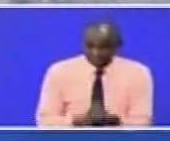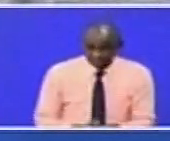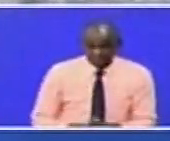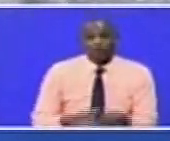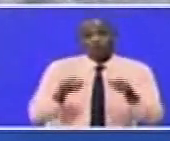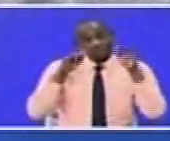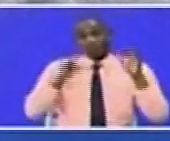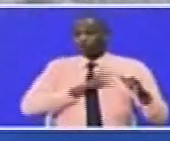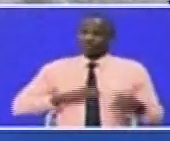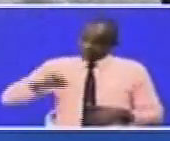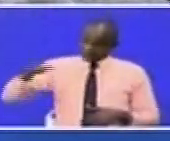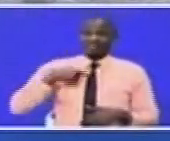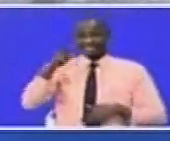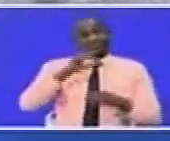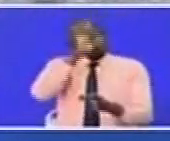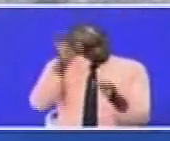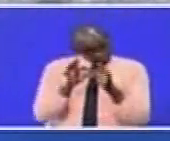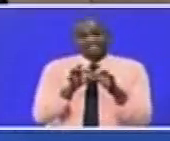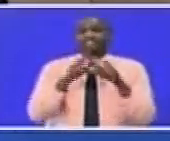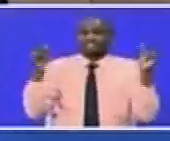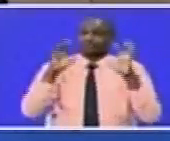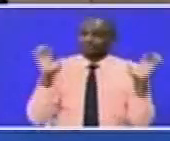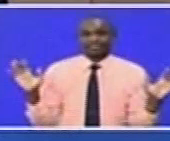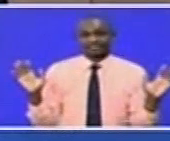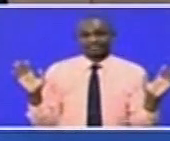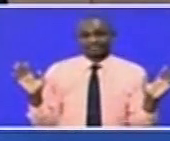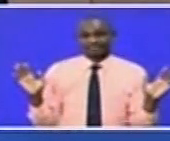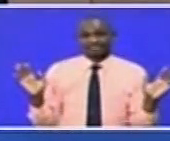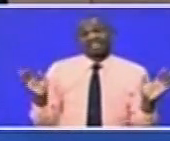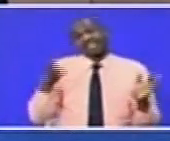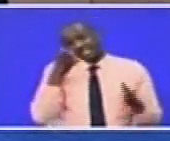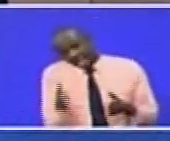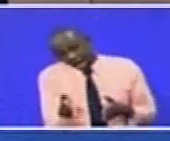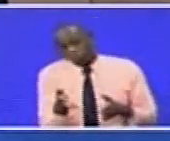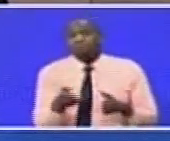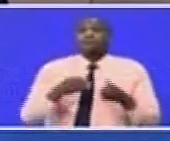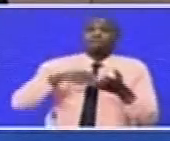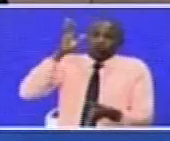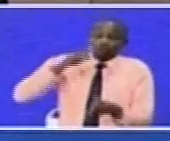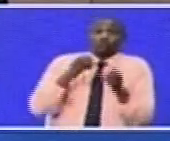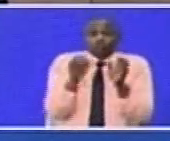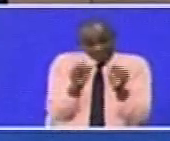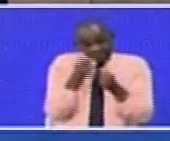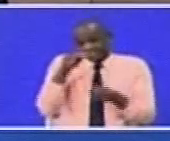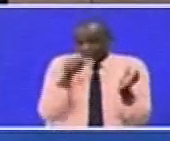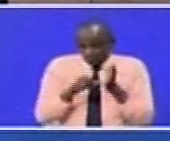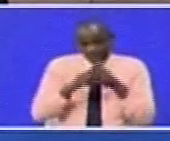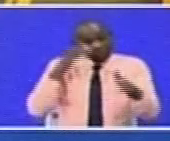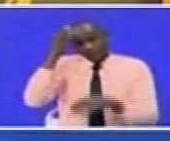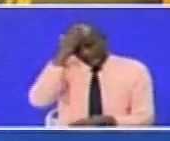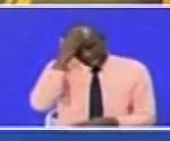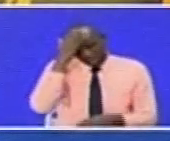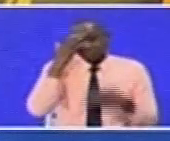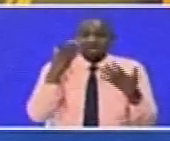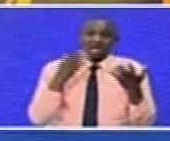the commission. The commission will give you a definitive statement. Barring any further attempts to rescue the mediation process before Monday,